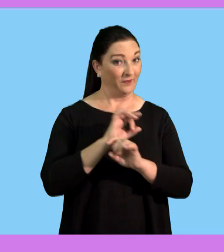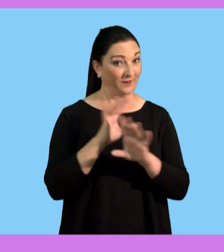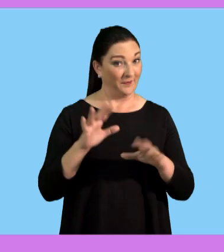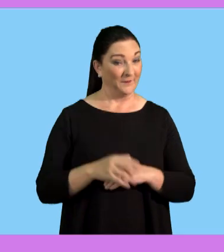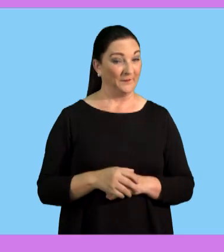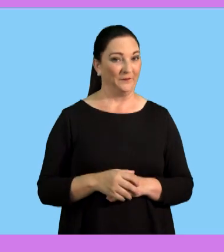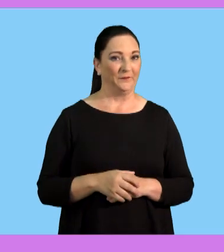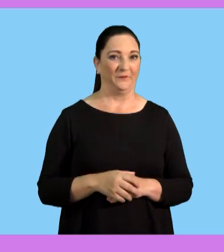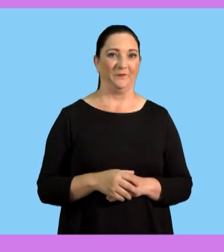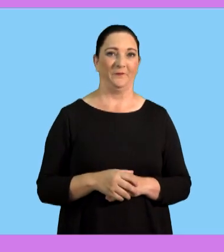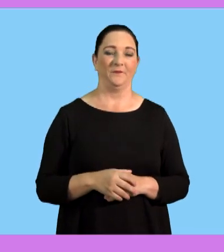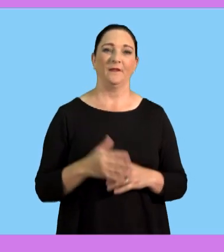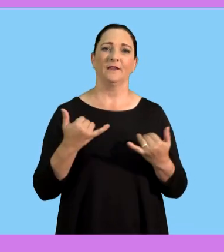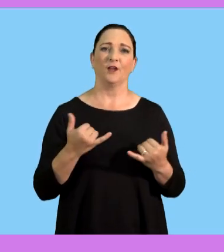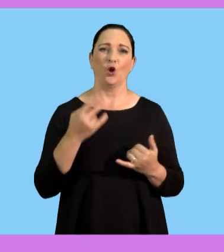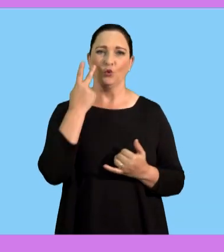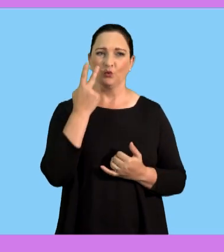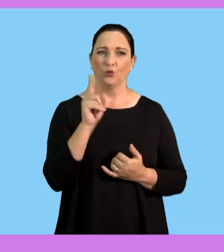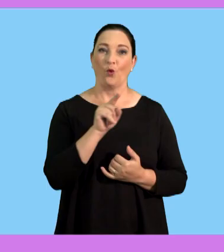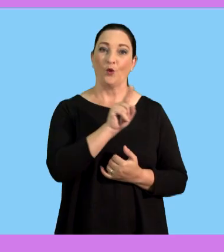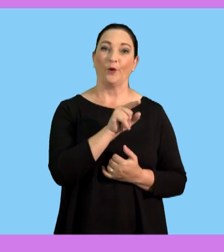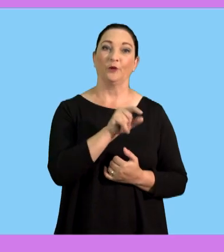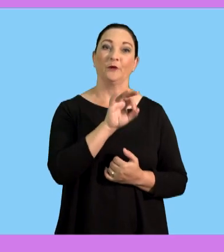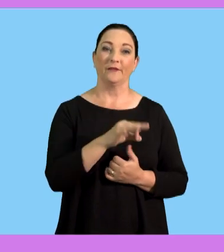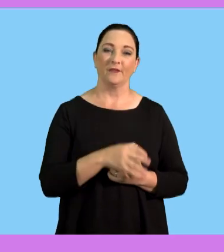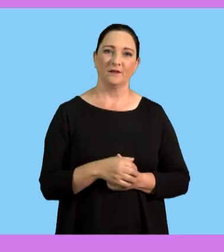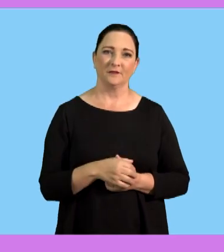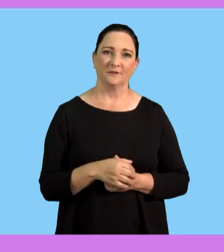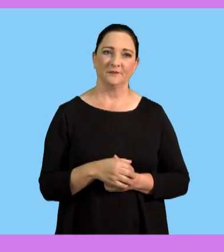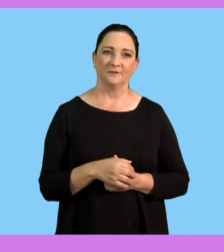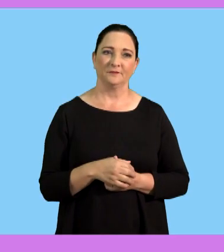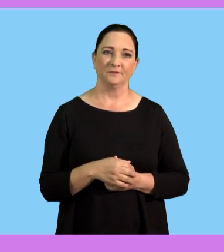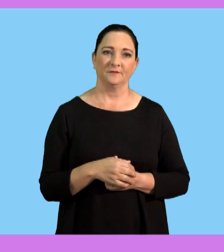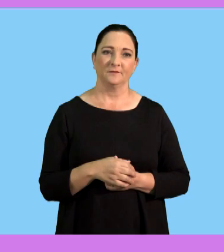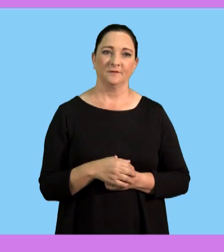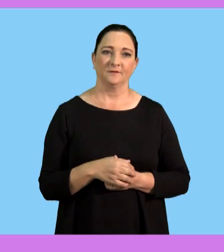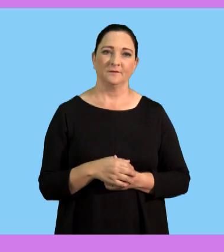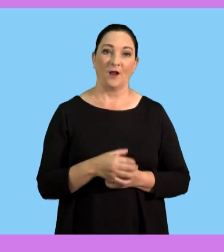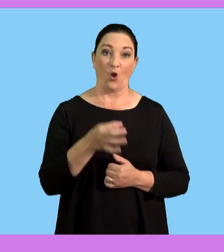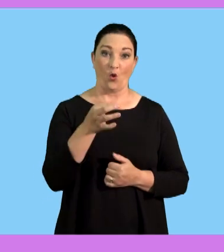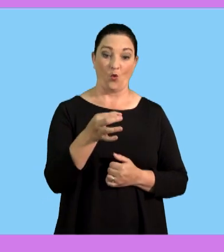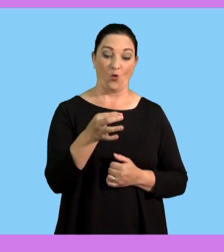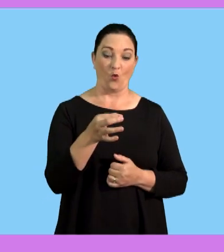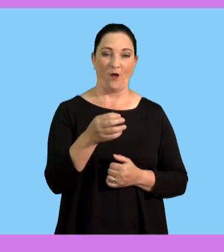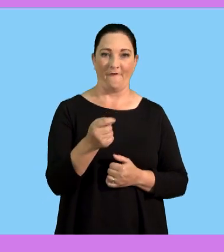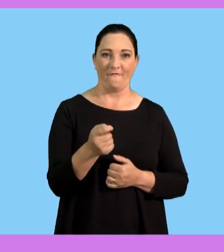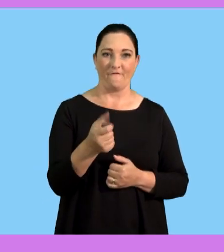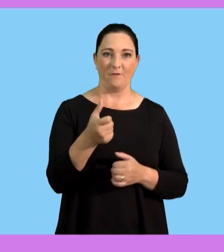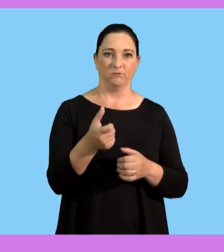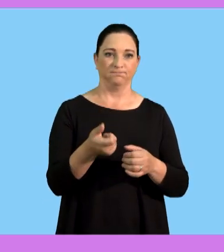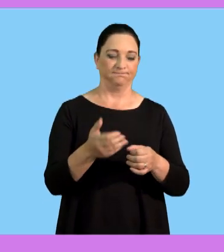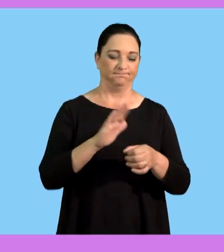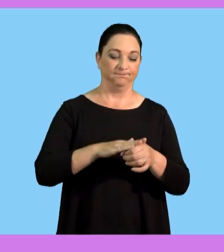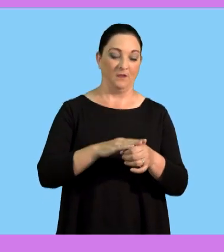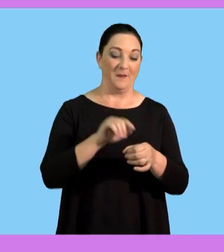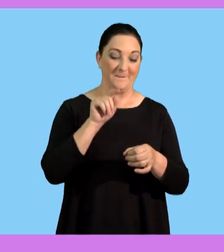straightforward and clear to you. Then, looking now at question 1.3, it says, you flip a coin and have